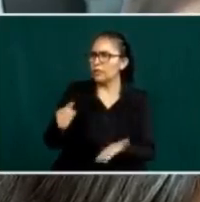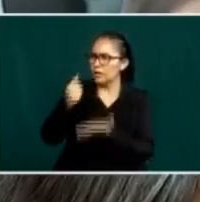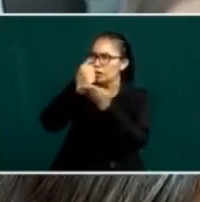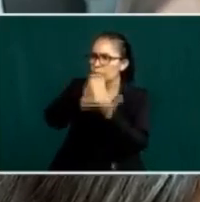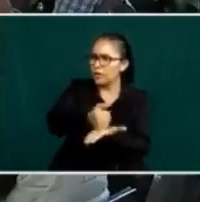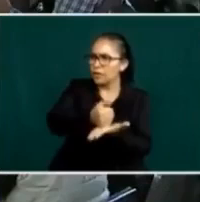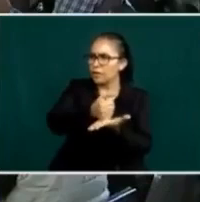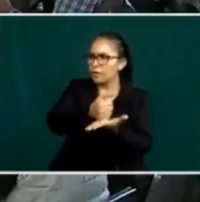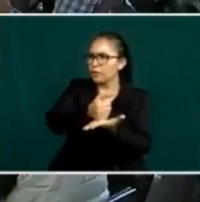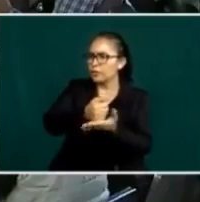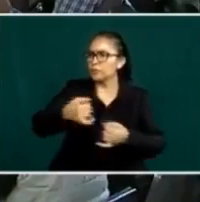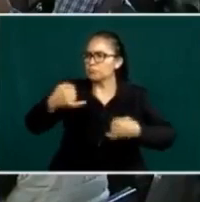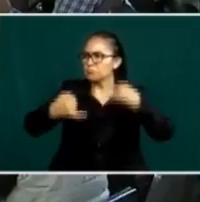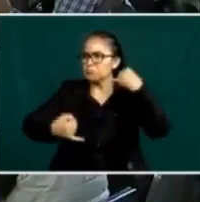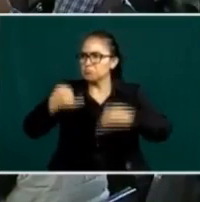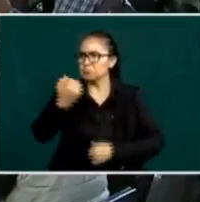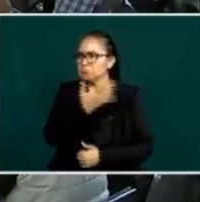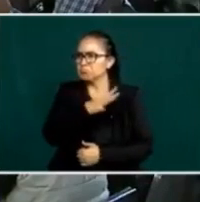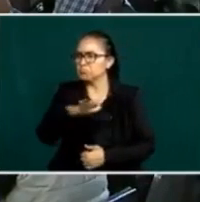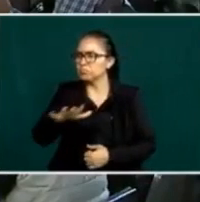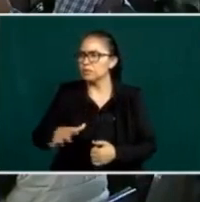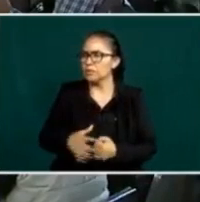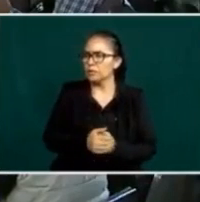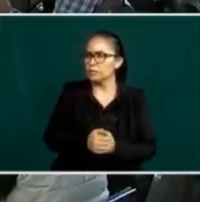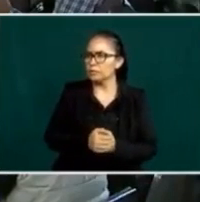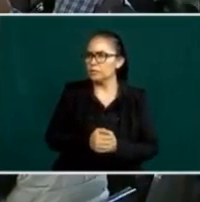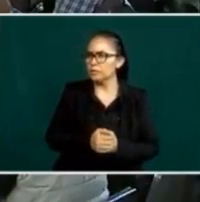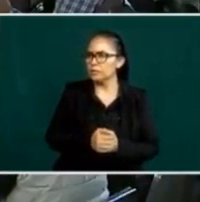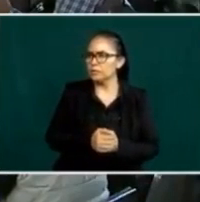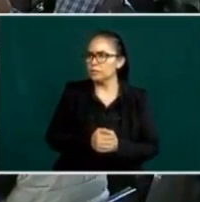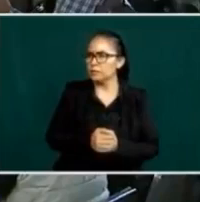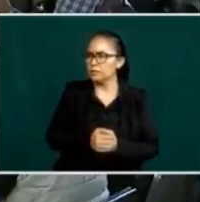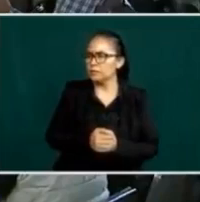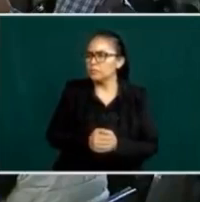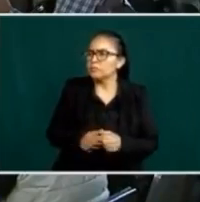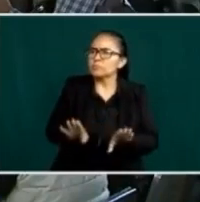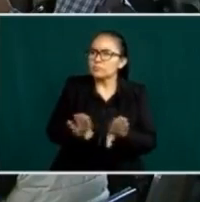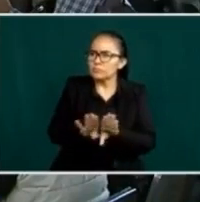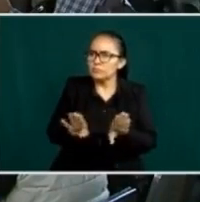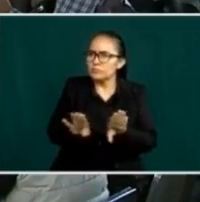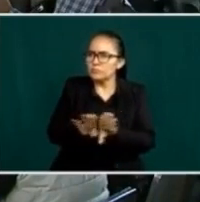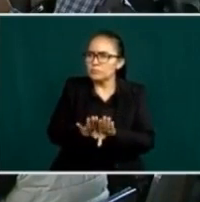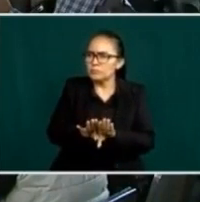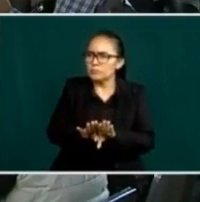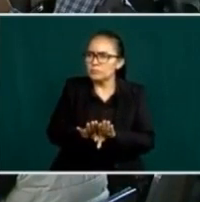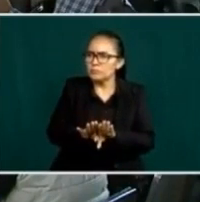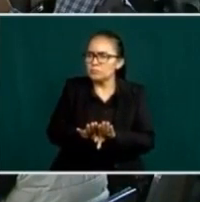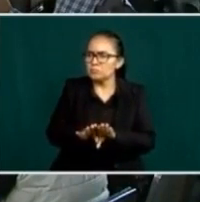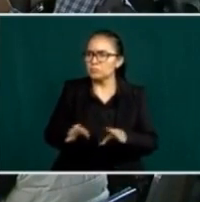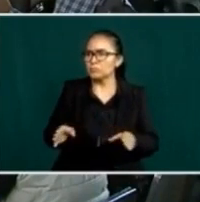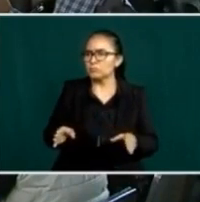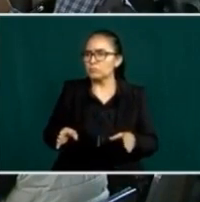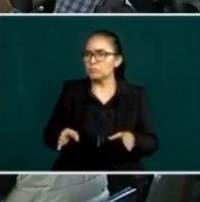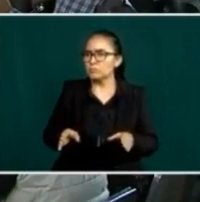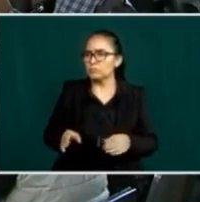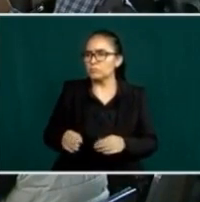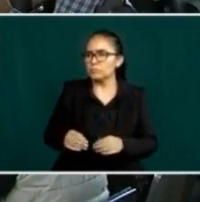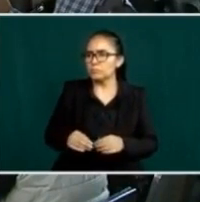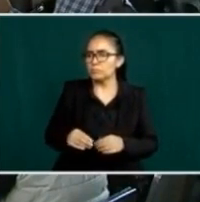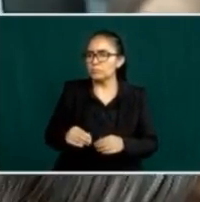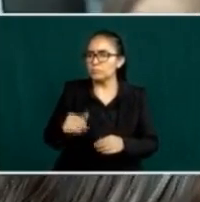So we want to give it to you so you can help us with the Attorney General. How is it possible? They didn't even